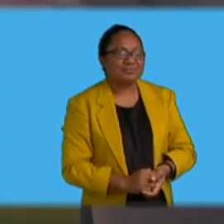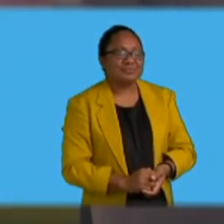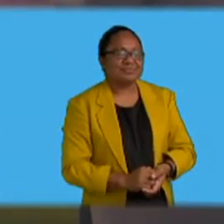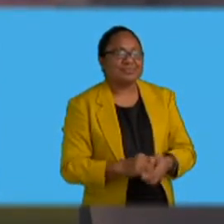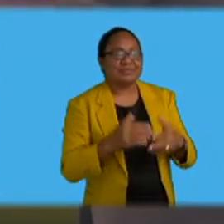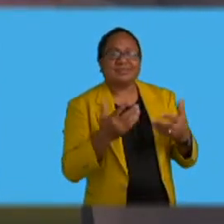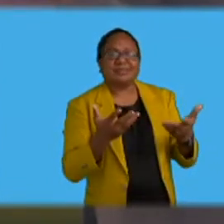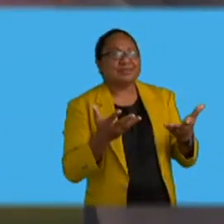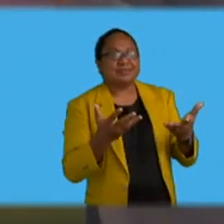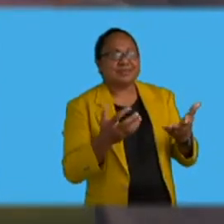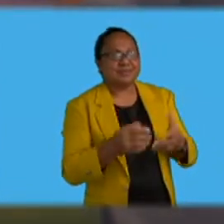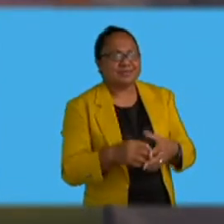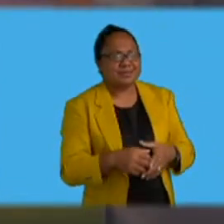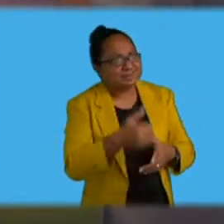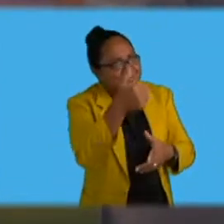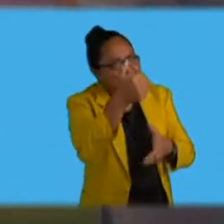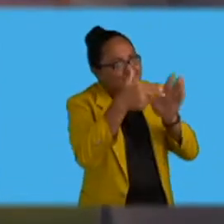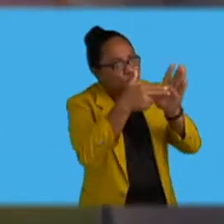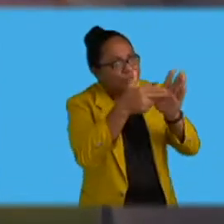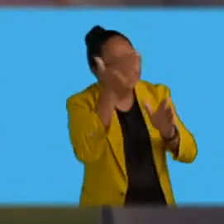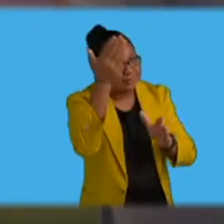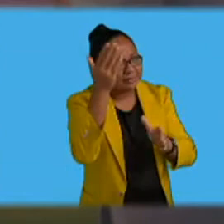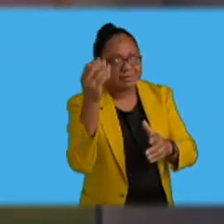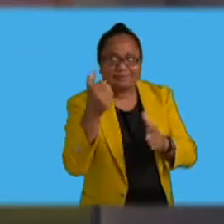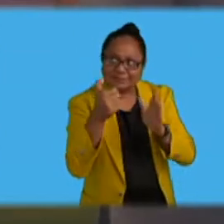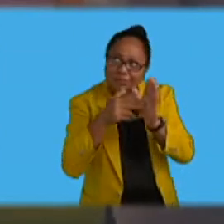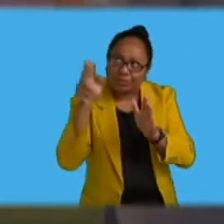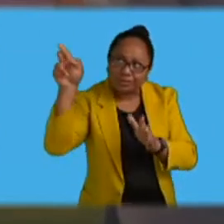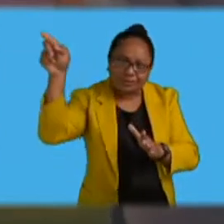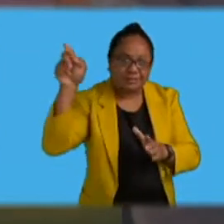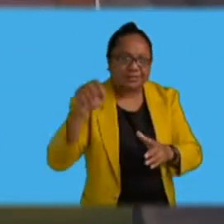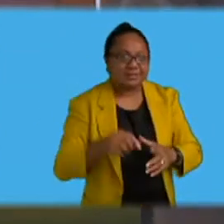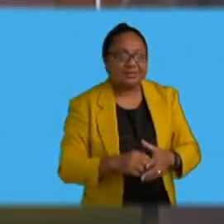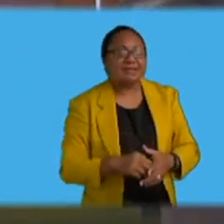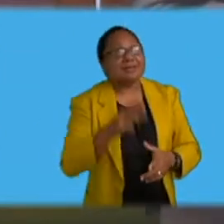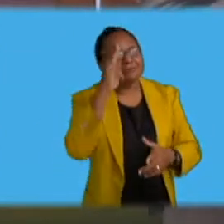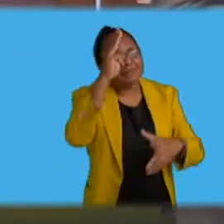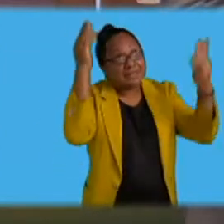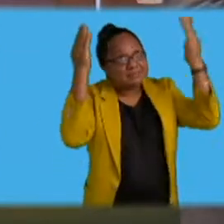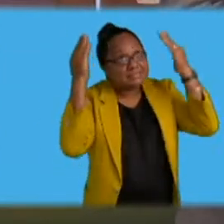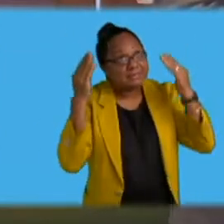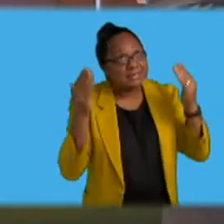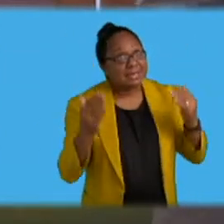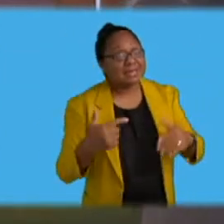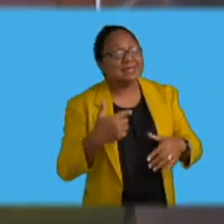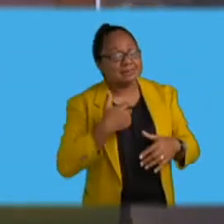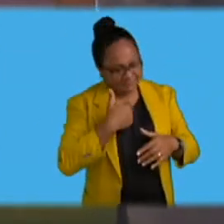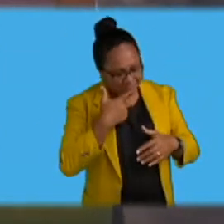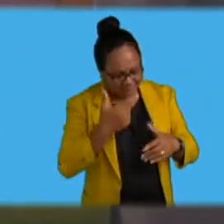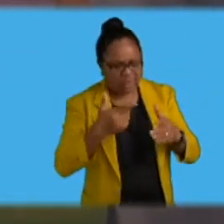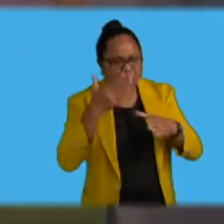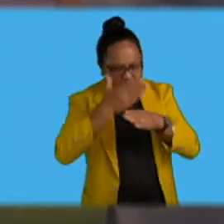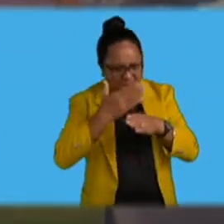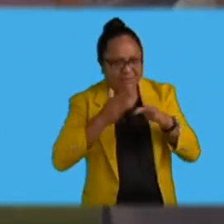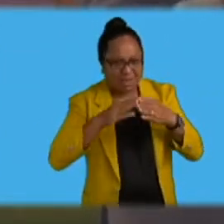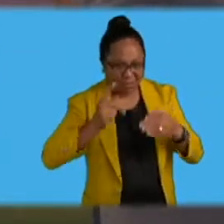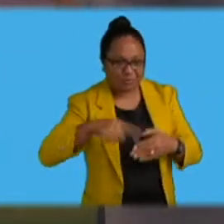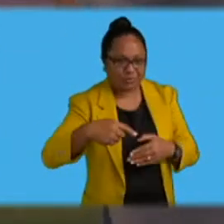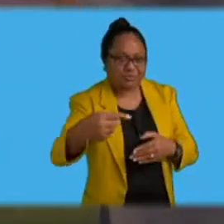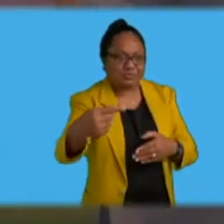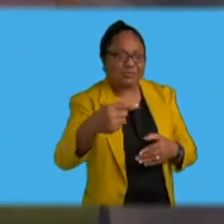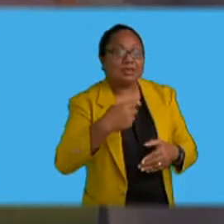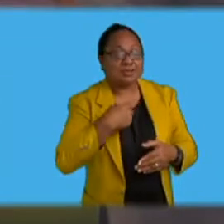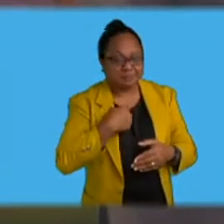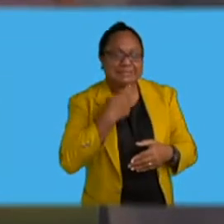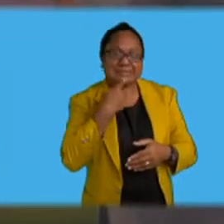Don't look at me. 6 in the north. Madam Speaker, as I've said, that works are in place, and I've mentioned which the